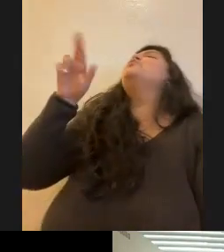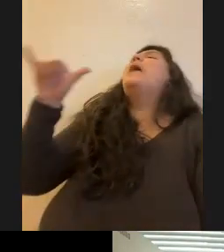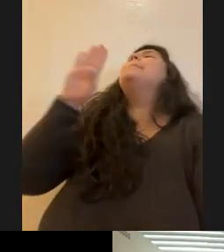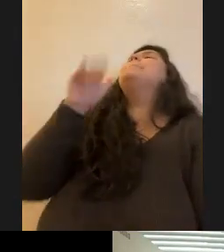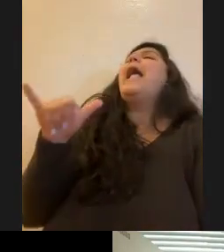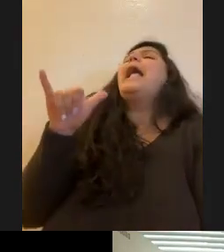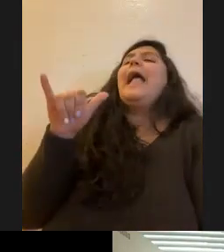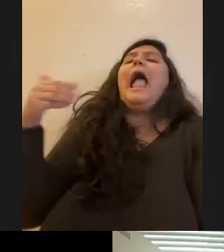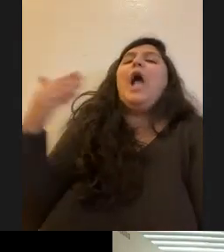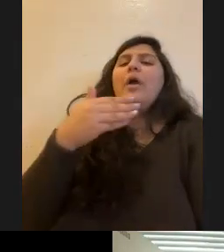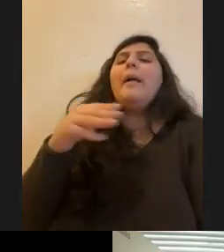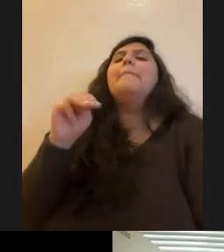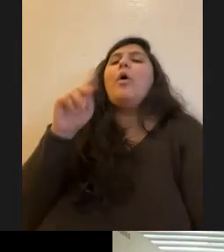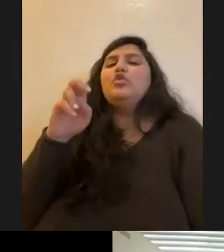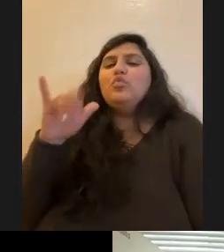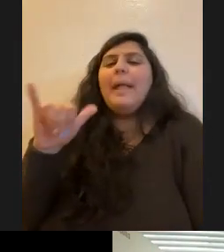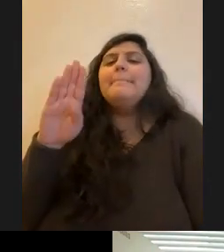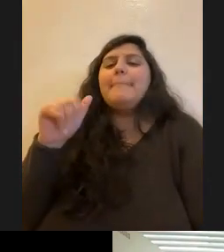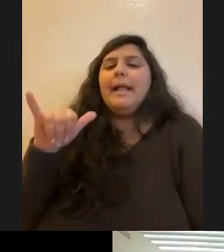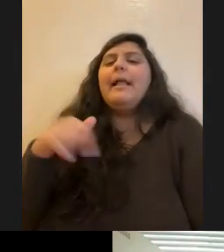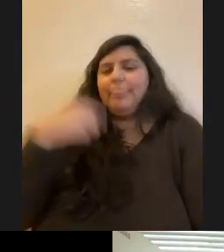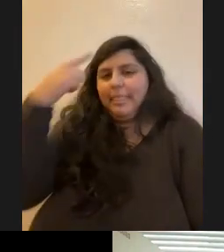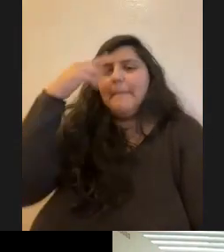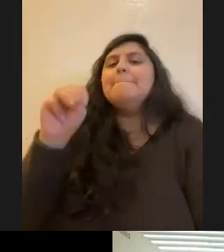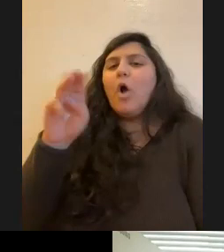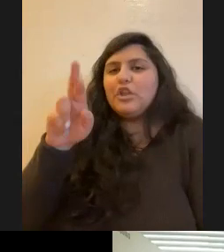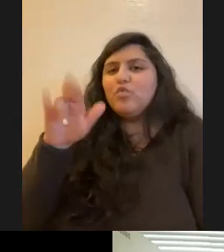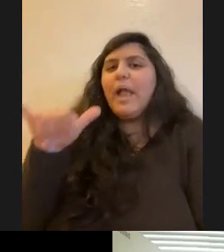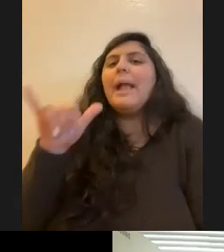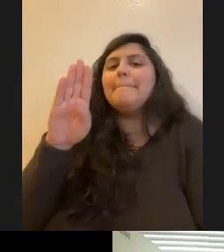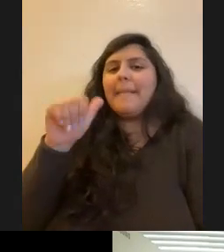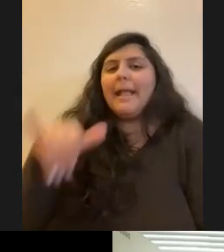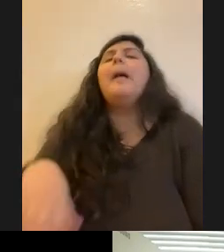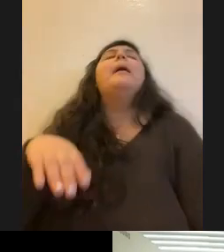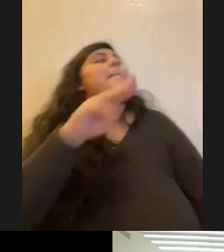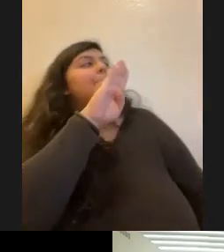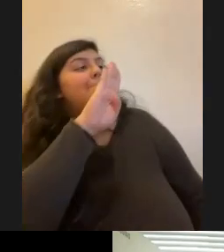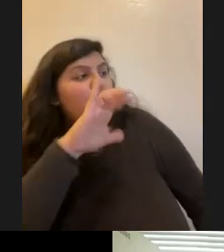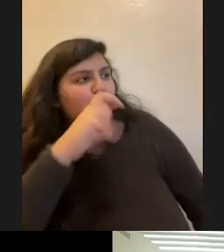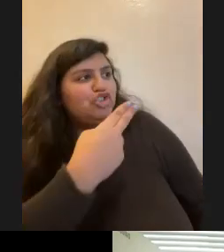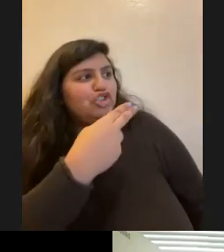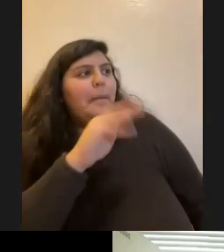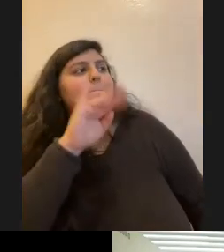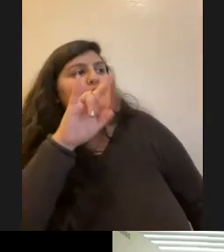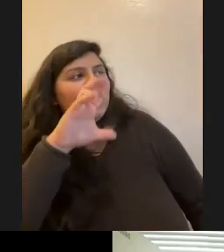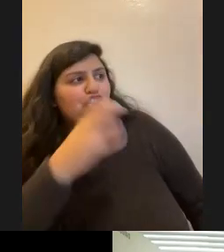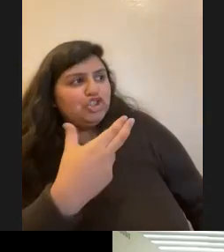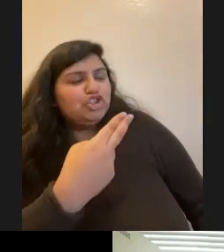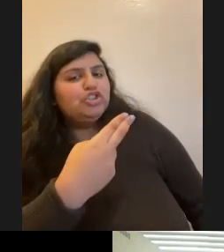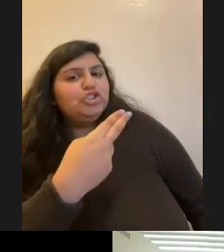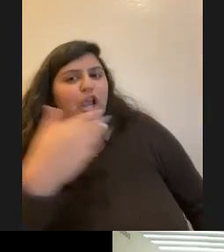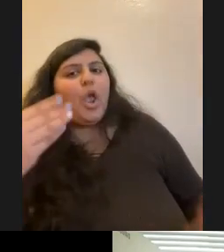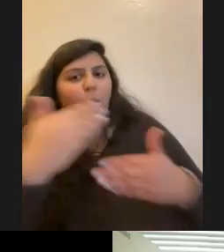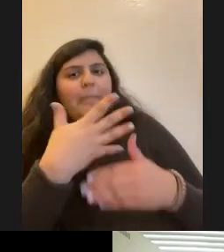question, I'll figure it out. I think it's the Monterey Bay Aquarium. The Birch Aquarium. And then